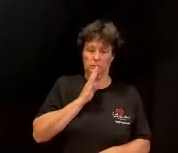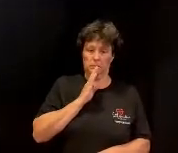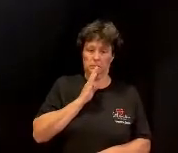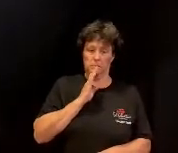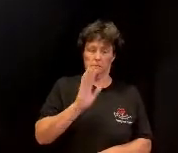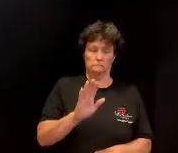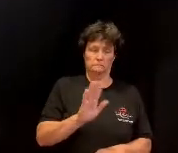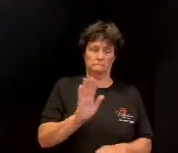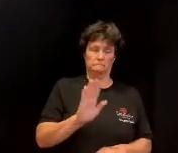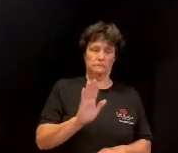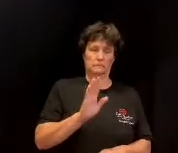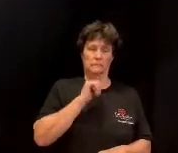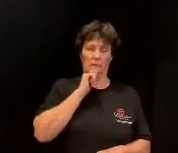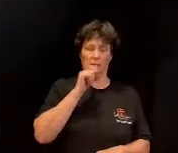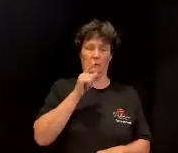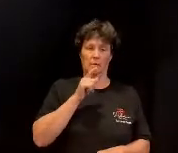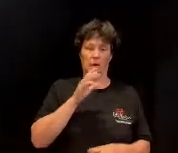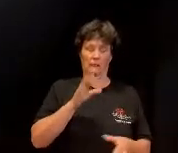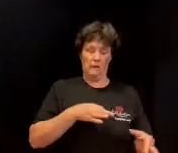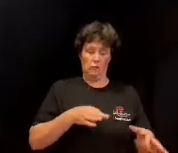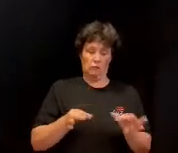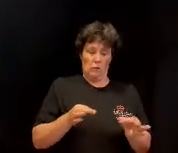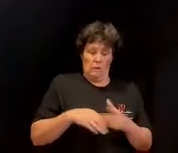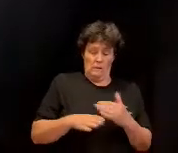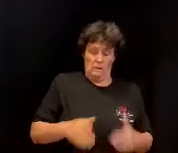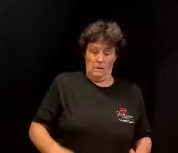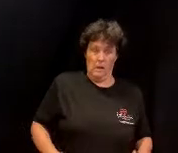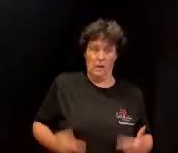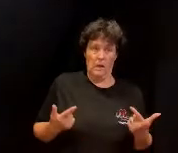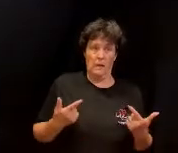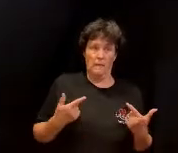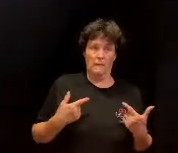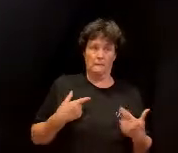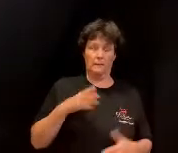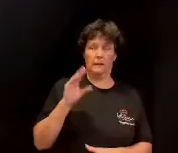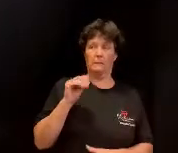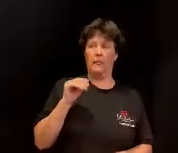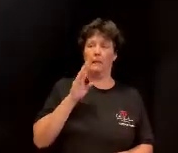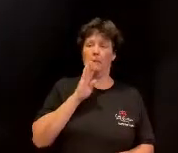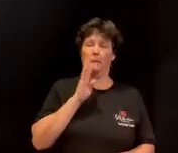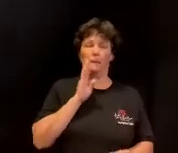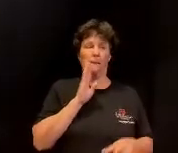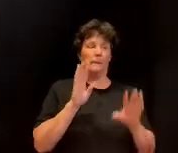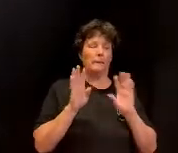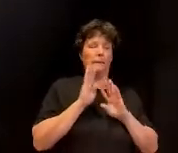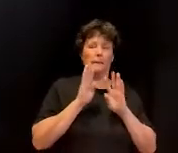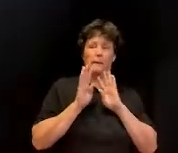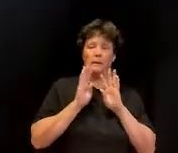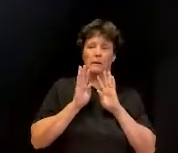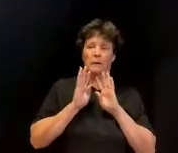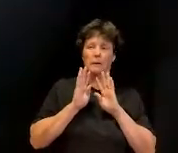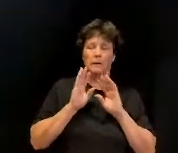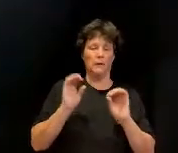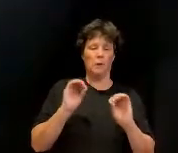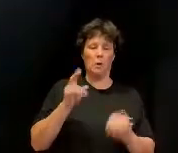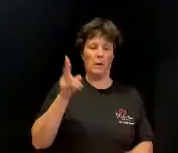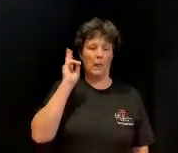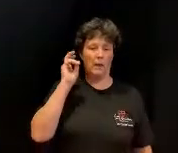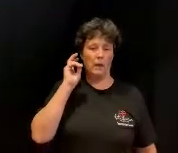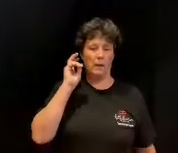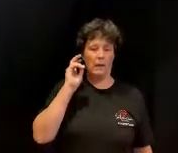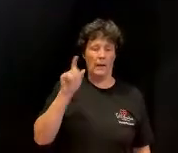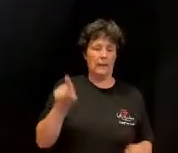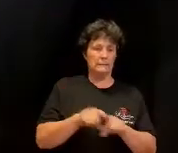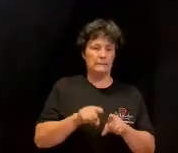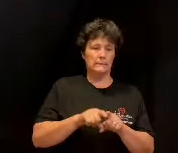Listen, if it's not translating in your life, you can be like this. It ain't being heard. It's like Charlie